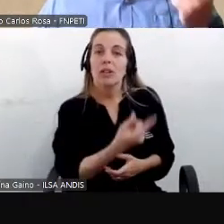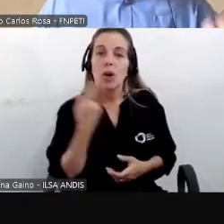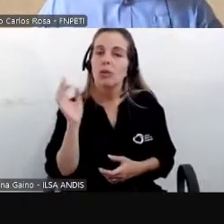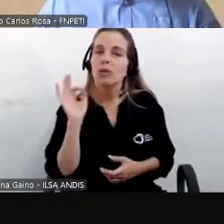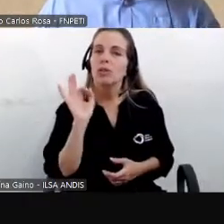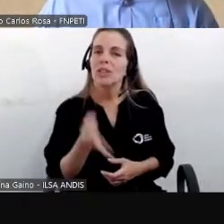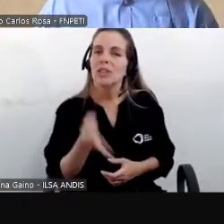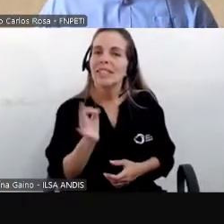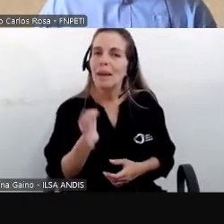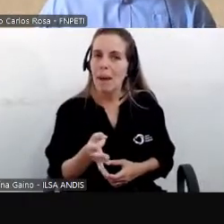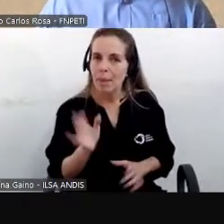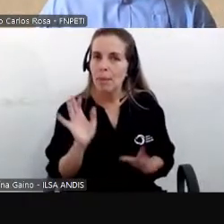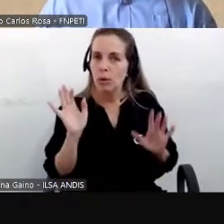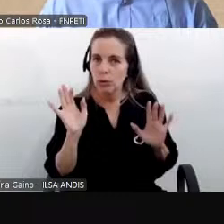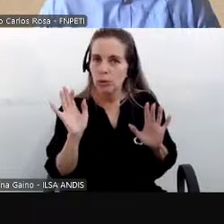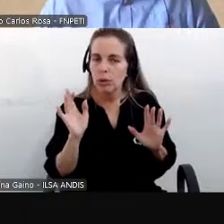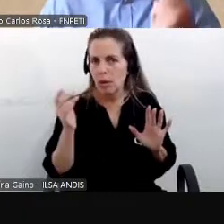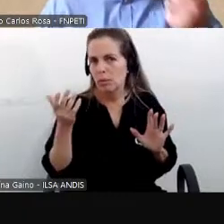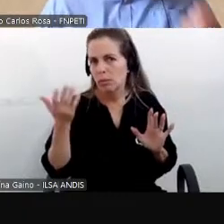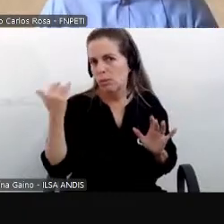Therefore, we need to know that